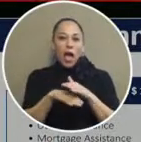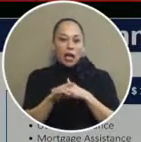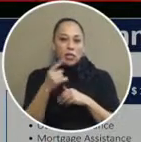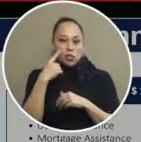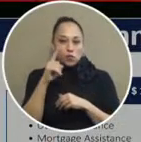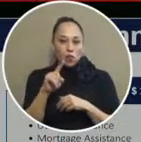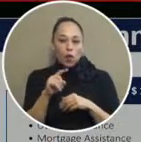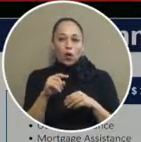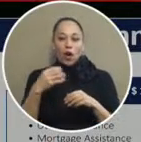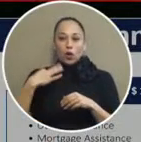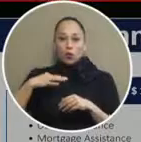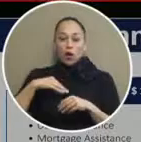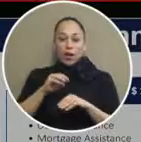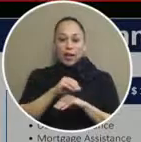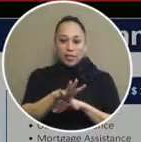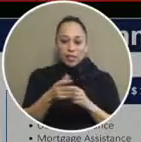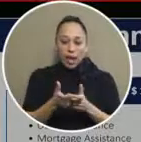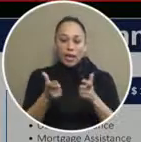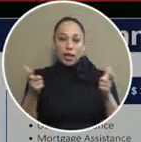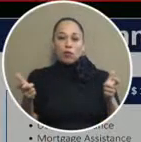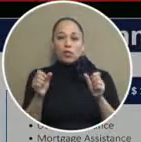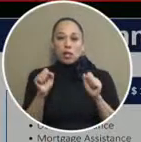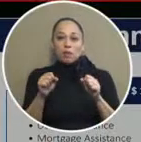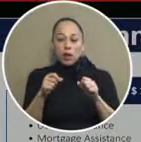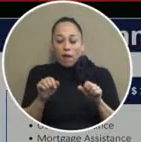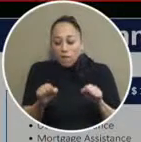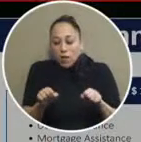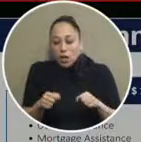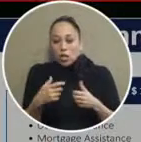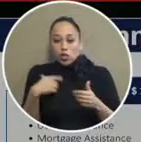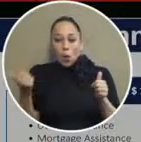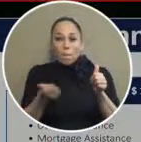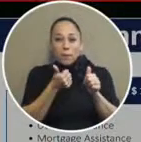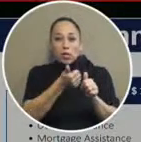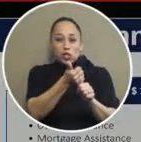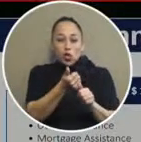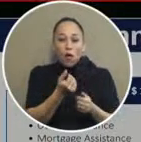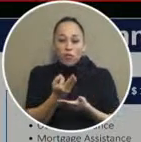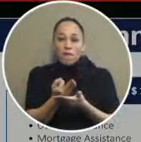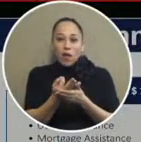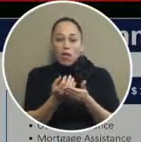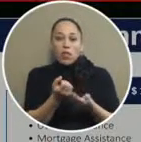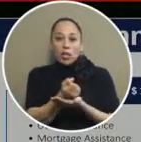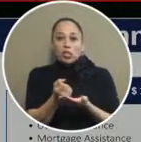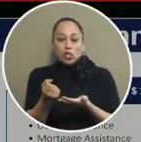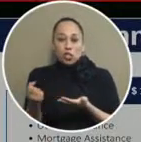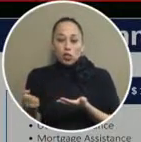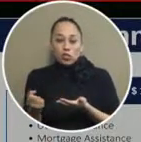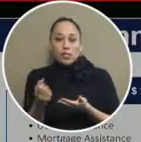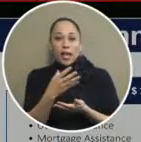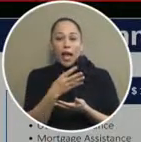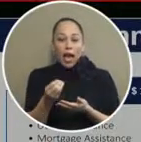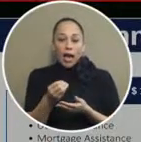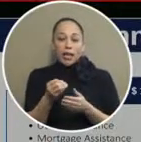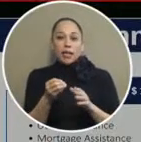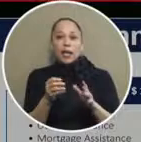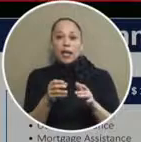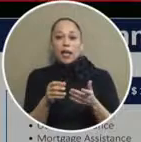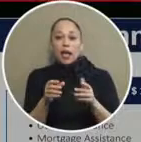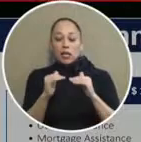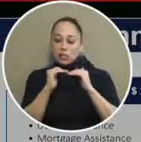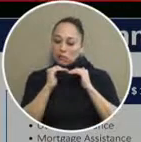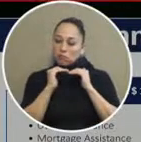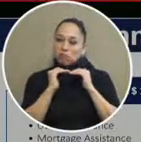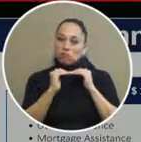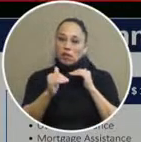credit counseling and increase their capacity and ability to pursue the funding sources that are available to them and stay